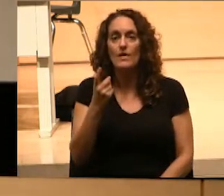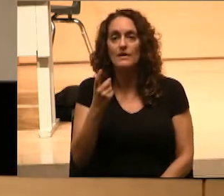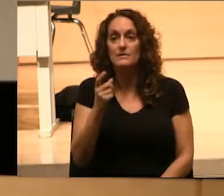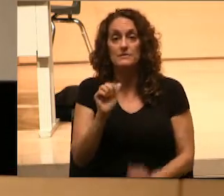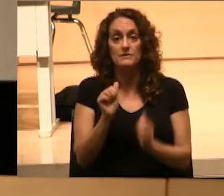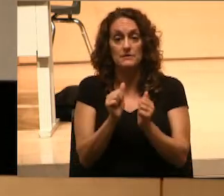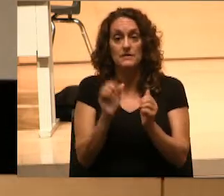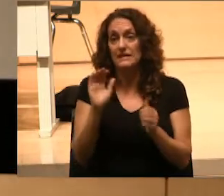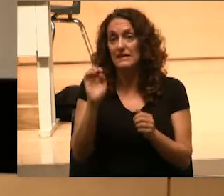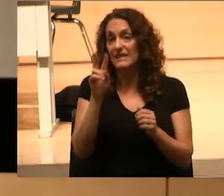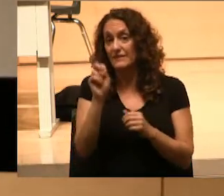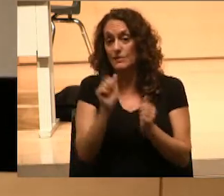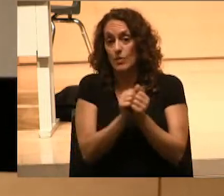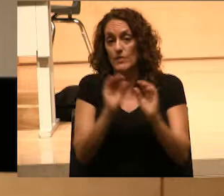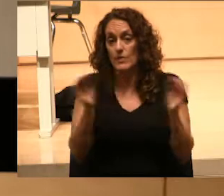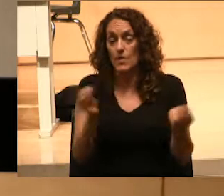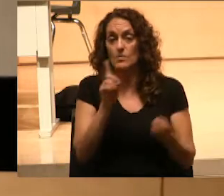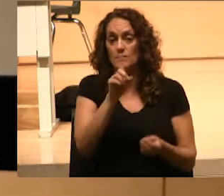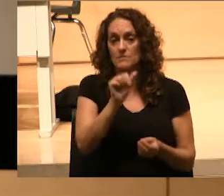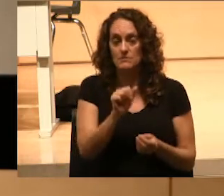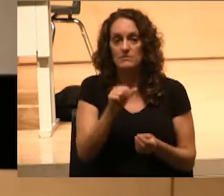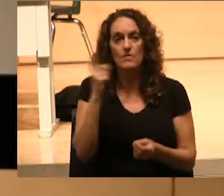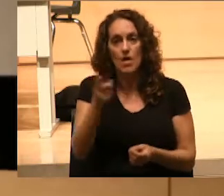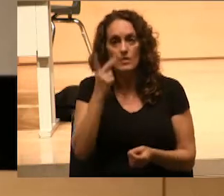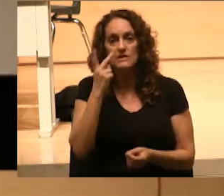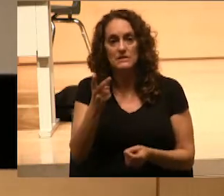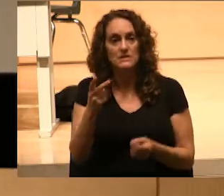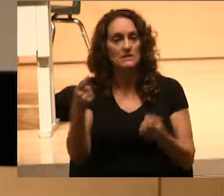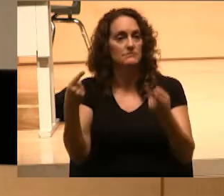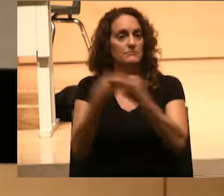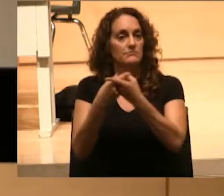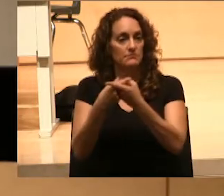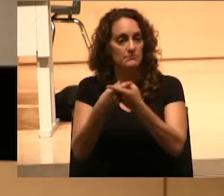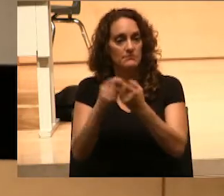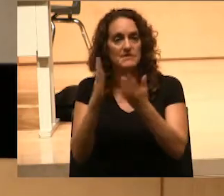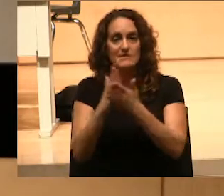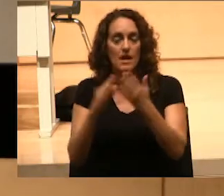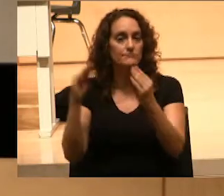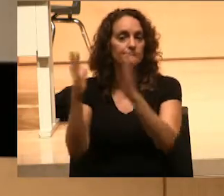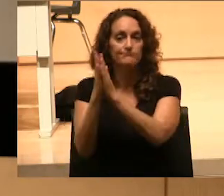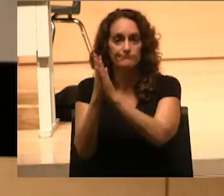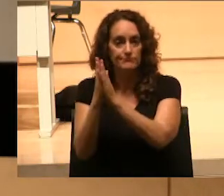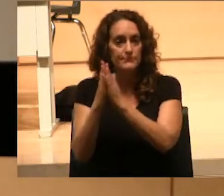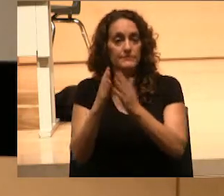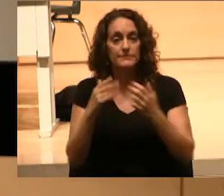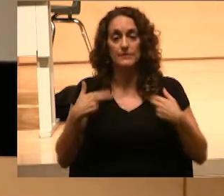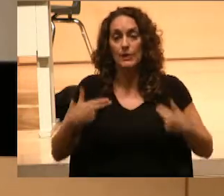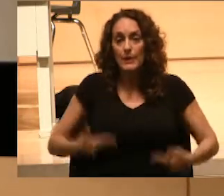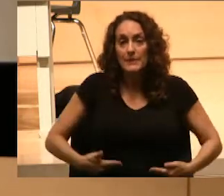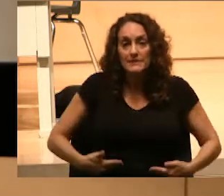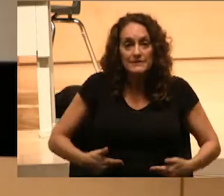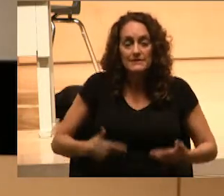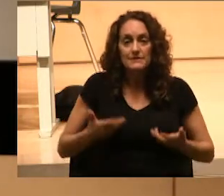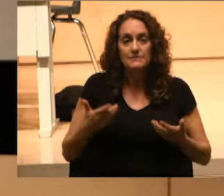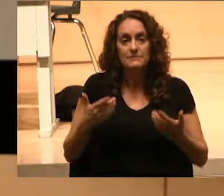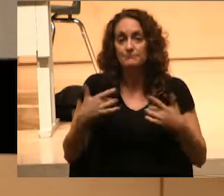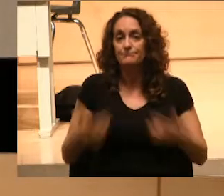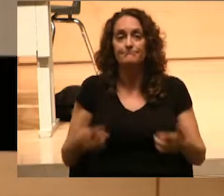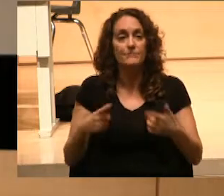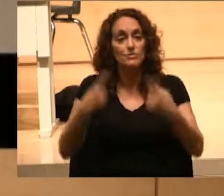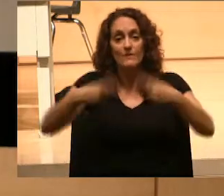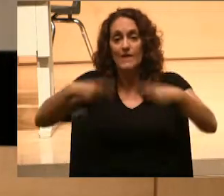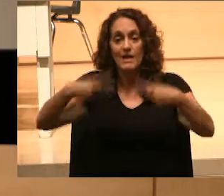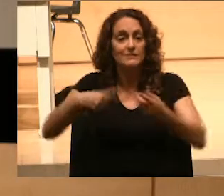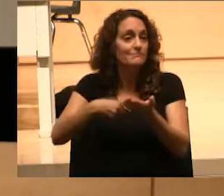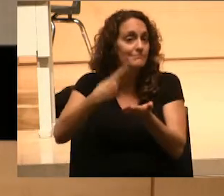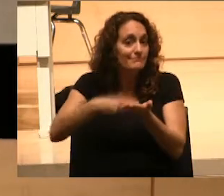disorder, altercations. I mean, human beings and like other species fight from time